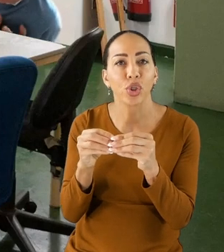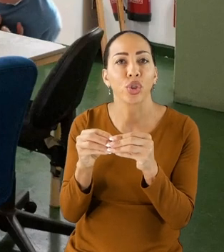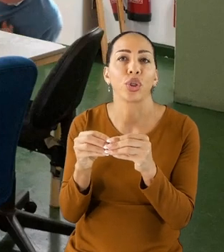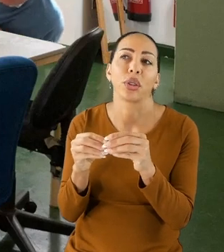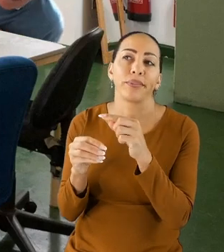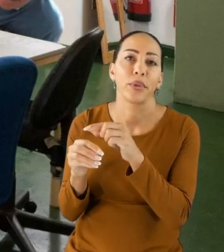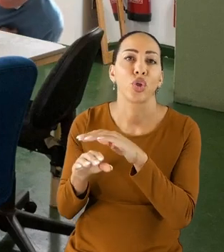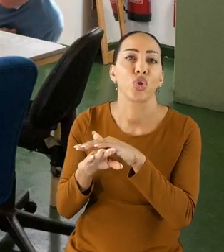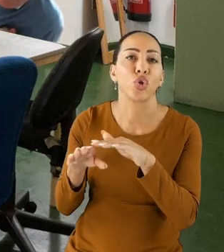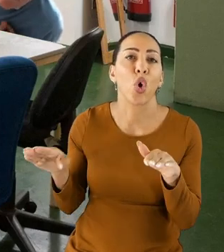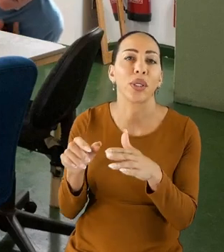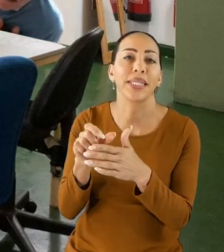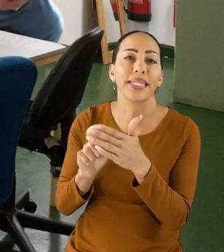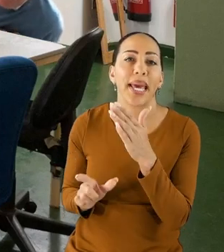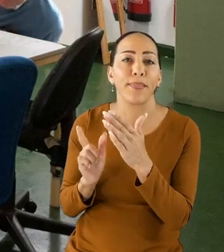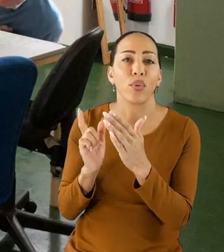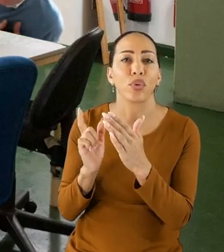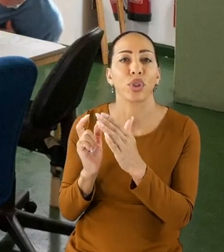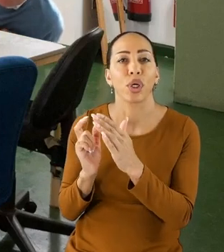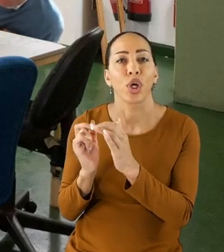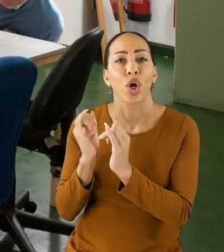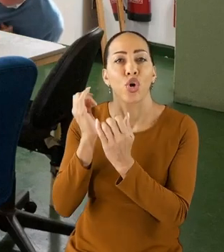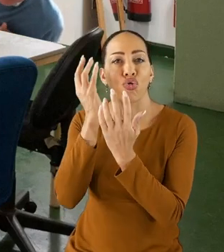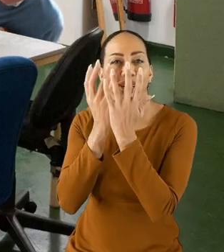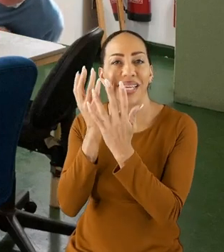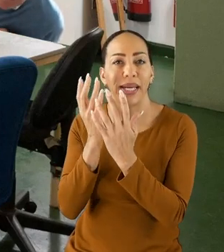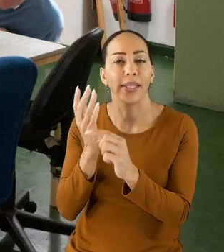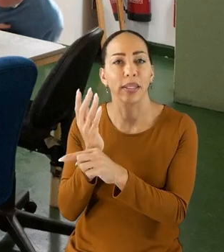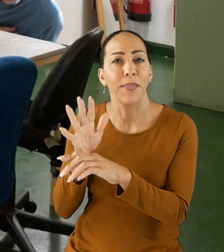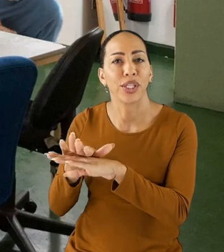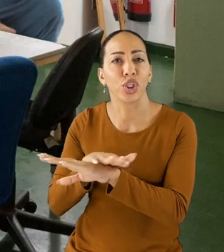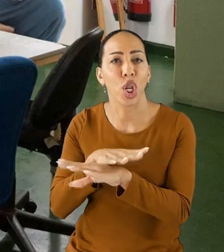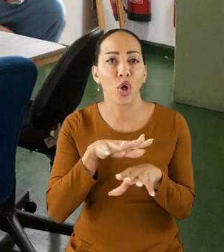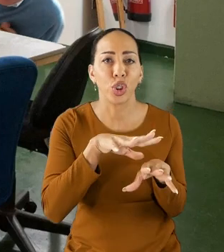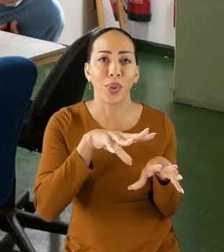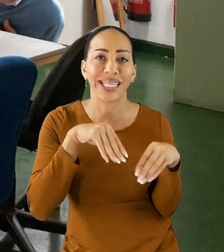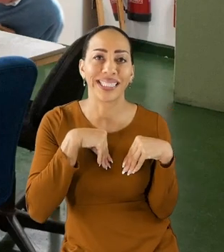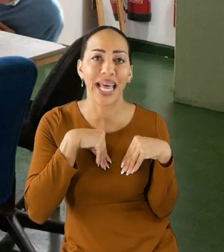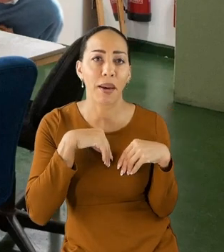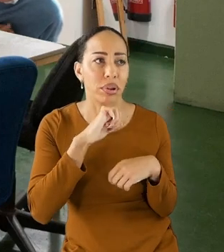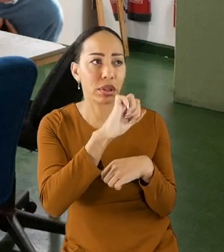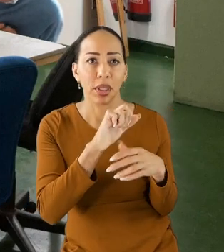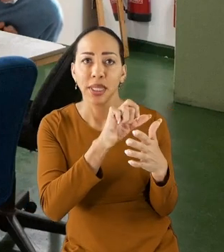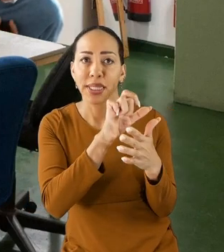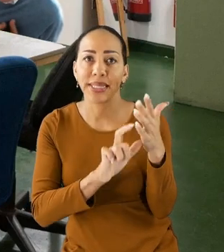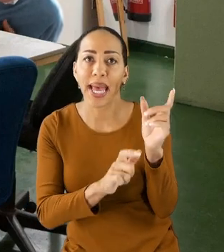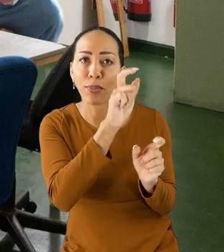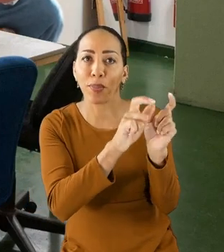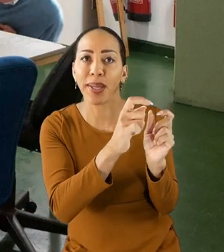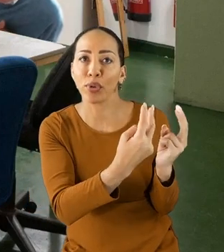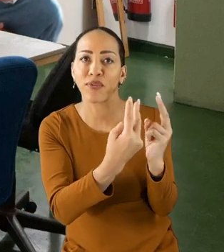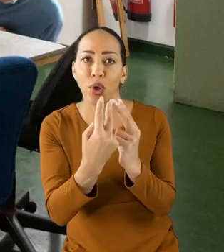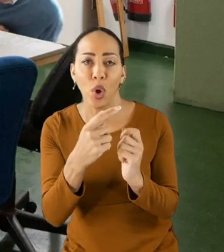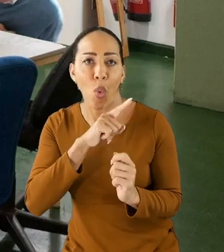Because you mentioned critics, non-disabled critics have been slow to actually adopt the